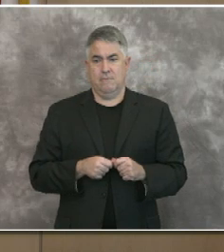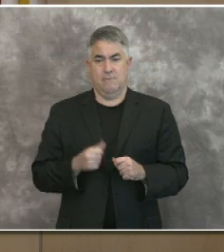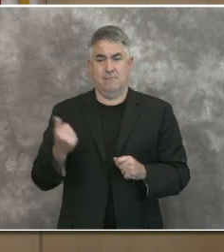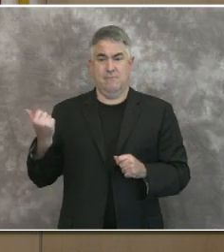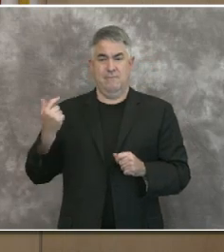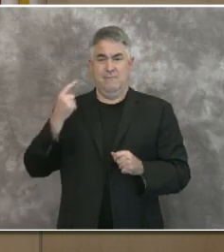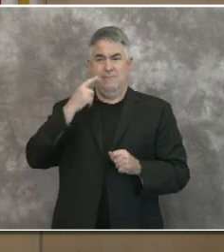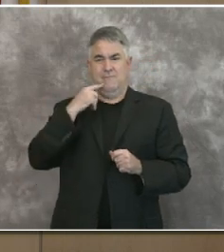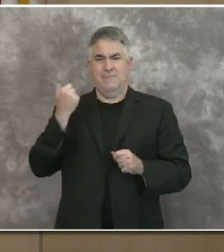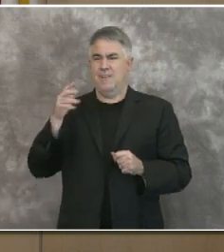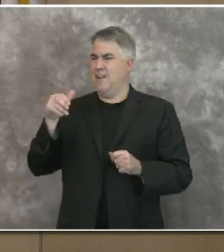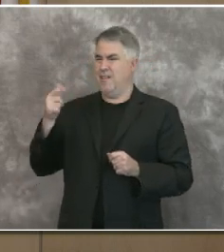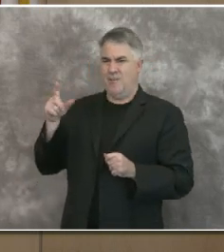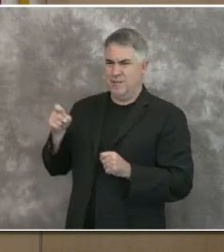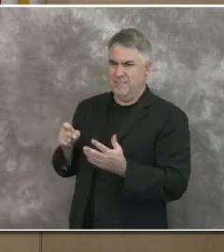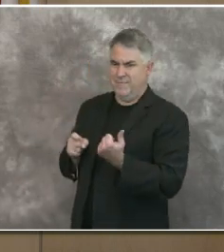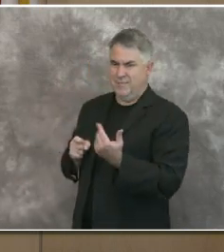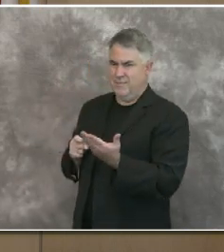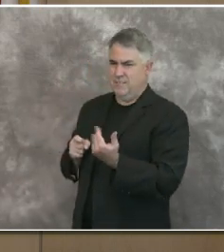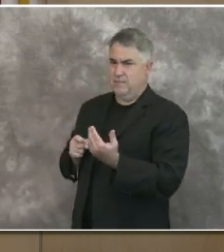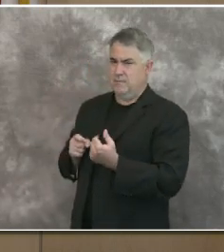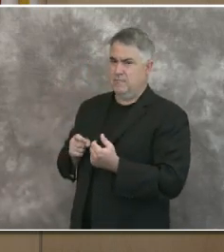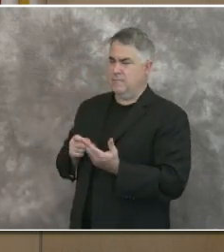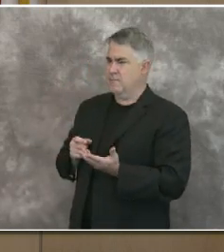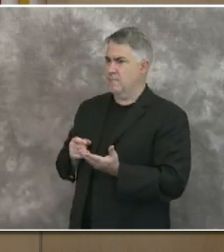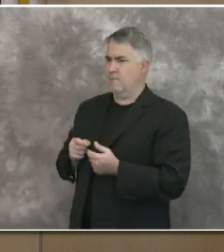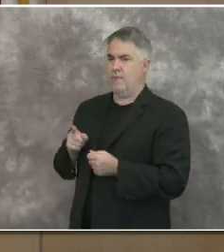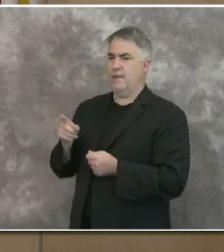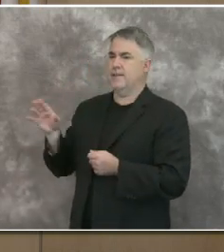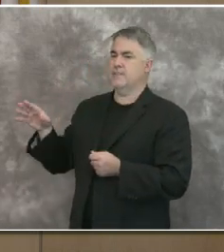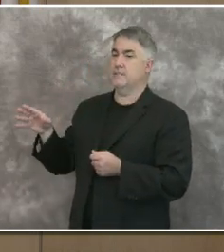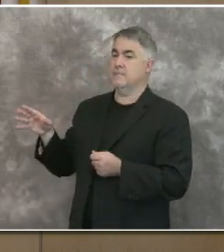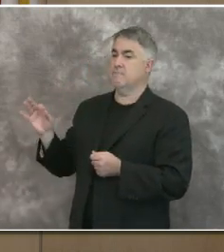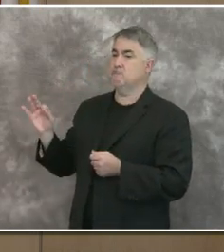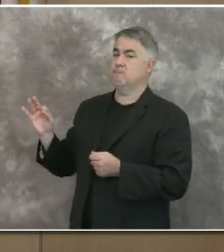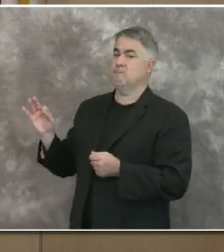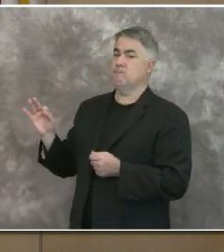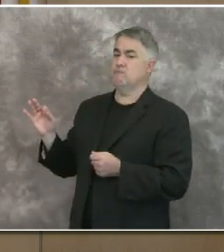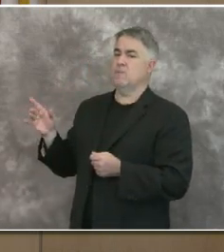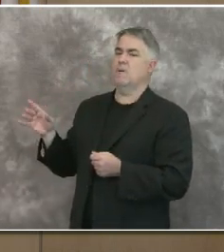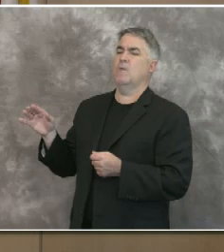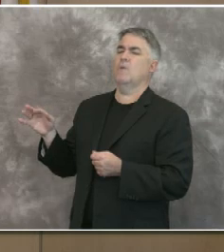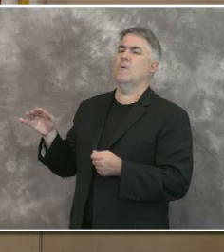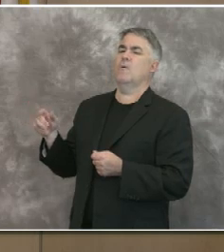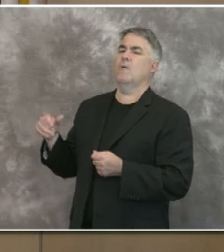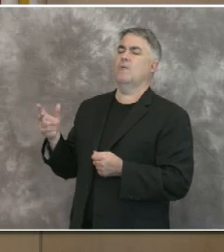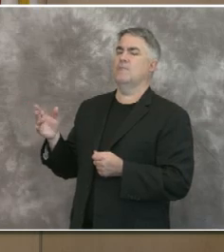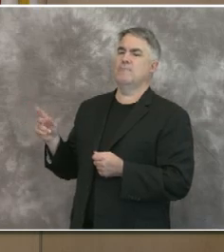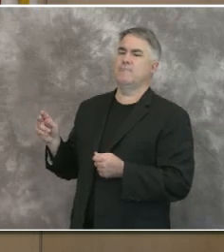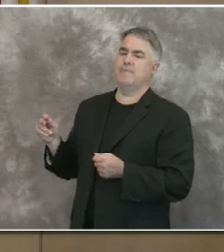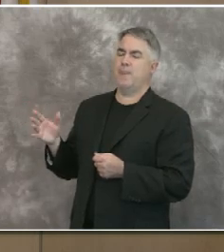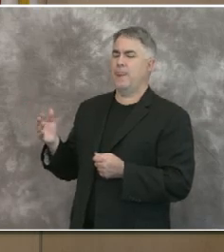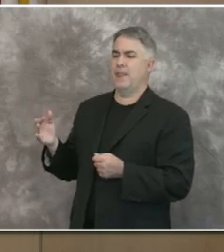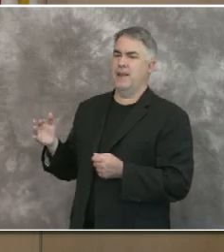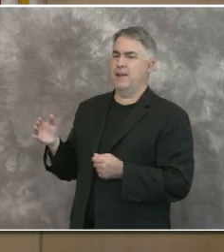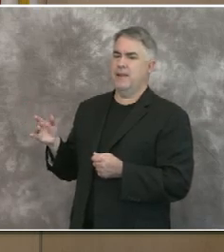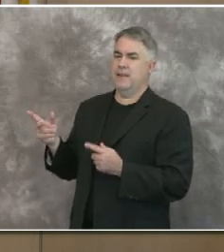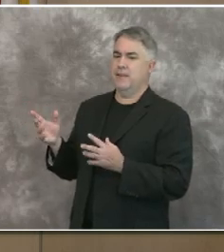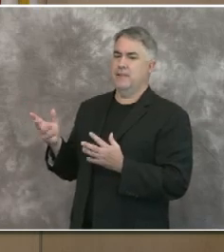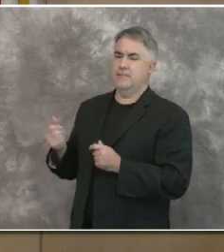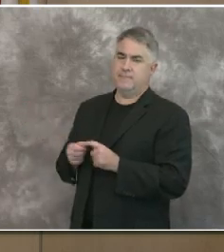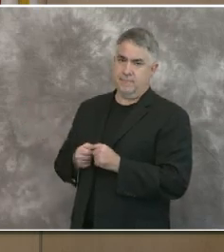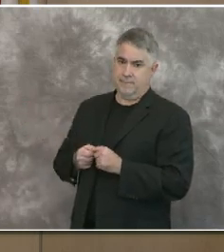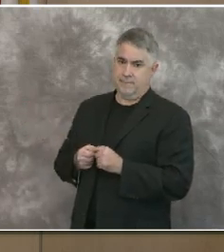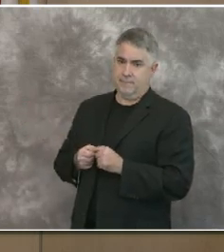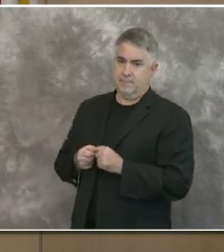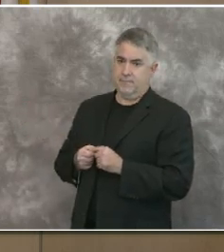Was there another question that you had? Are you good? Yes. What is the no? Yes. What is the cause of these high